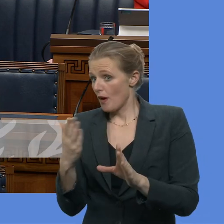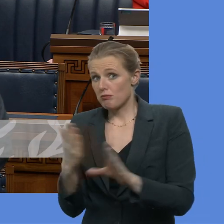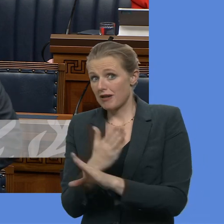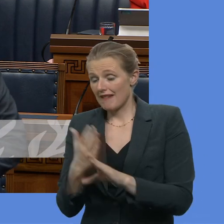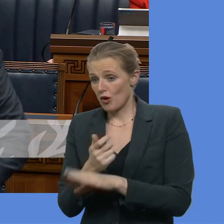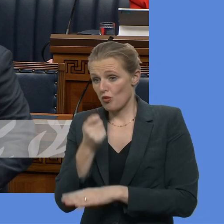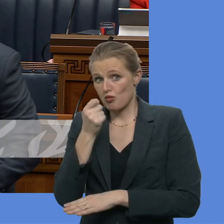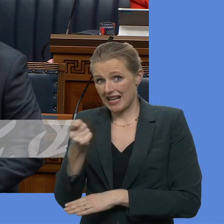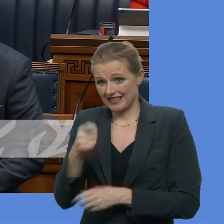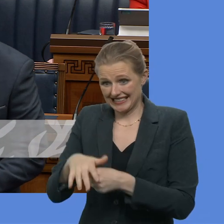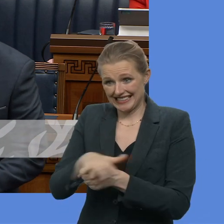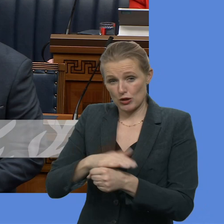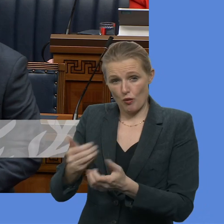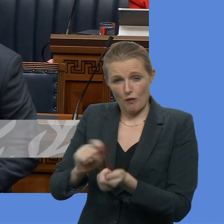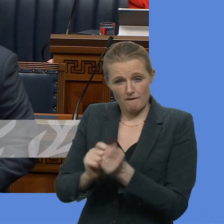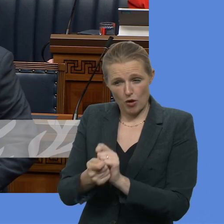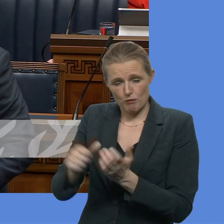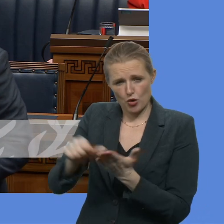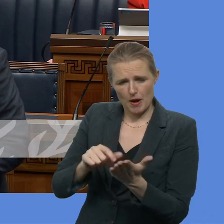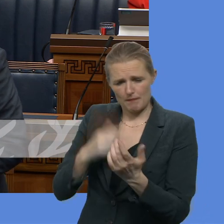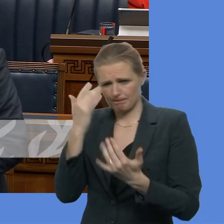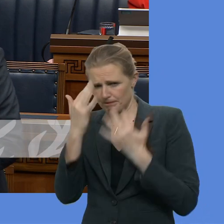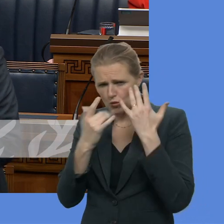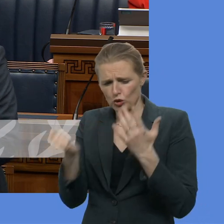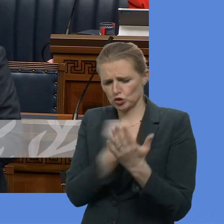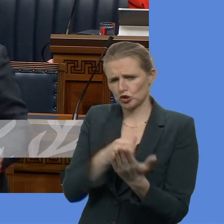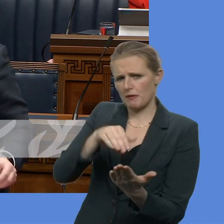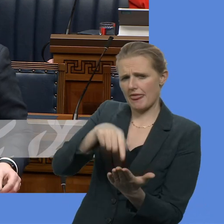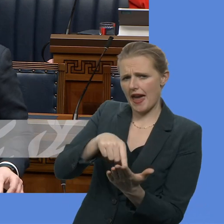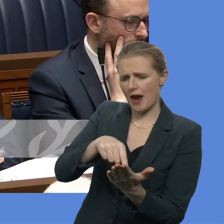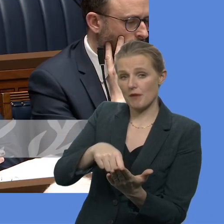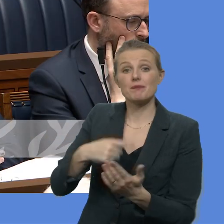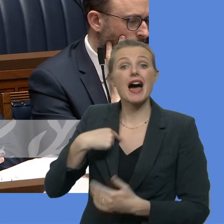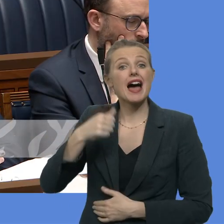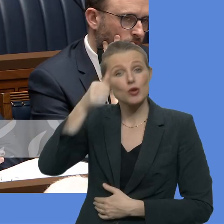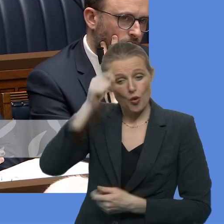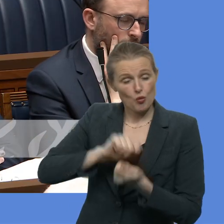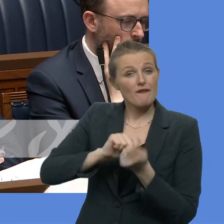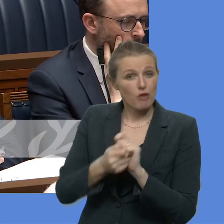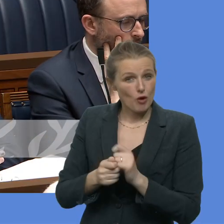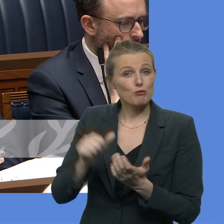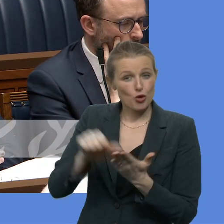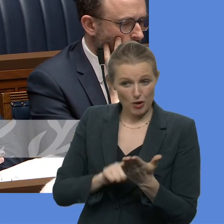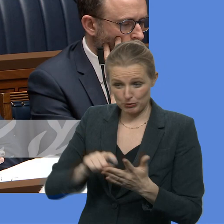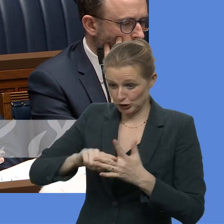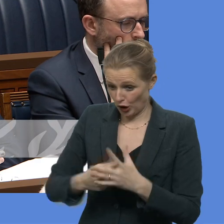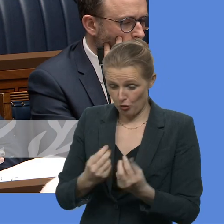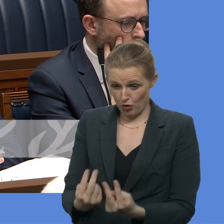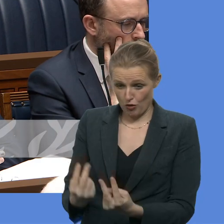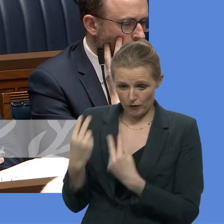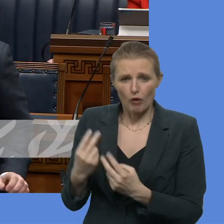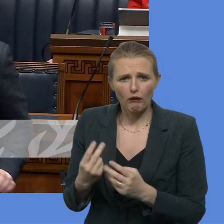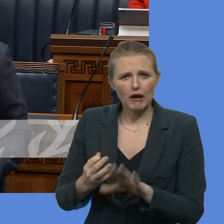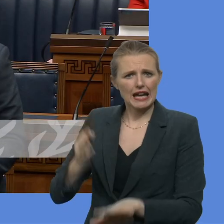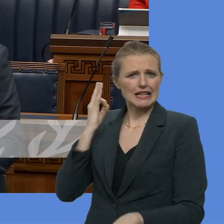sector reform programme should include. I am conscious that the reform programme began with a review that is now over 8 years old, so I've